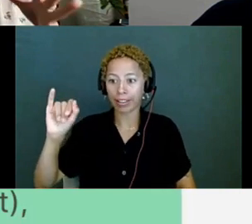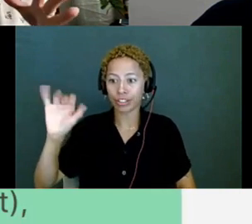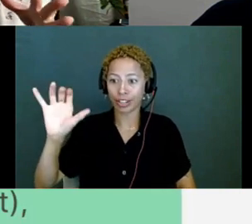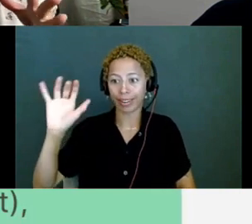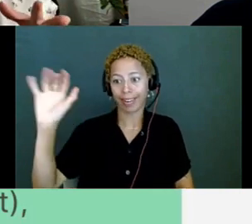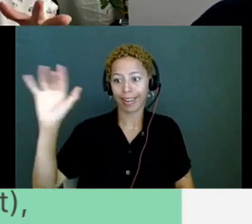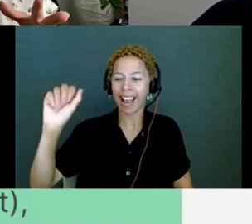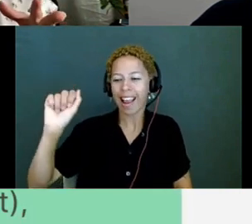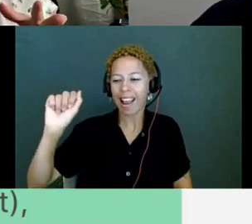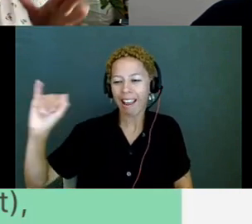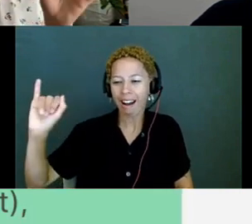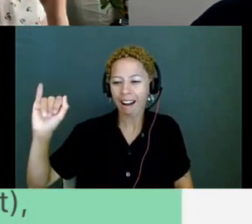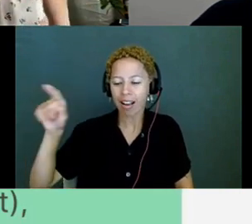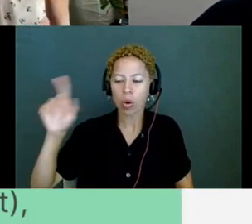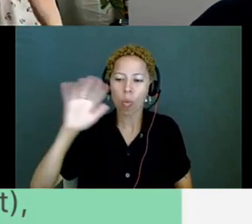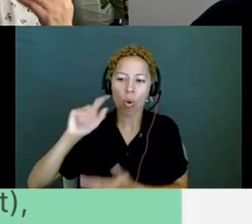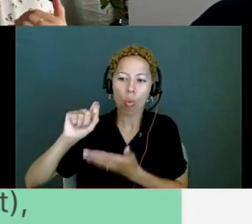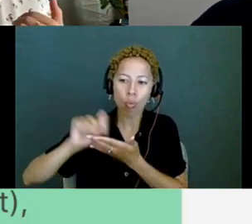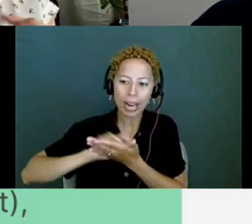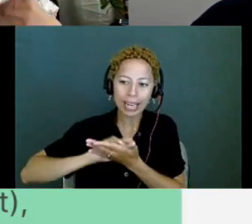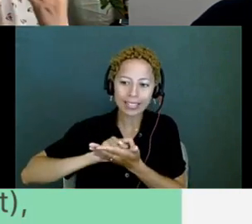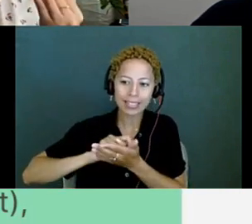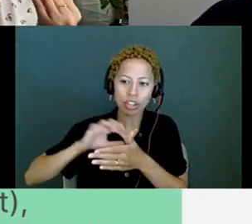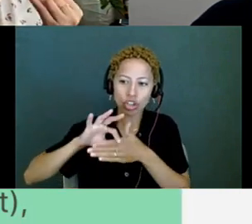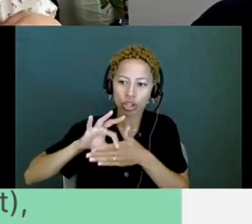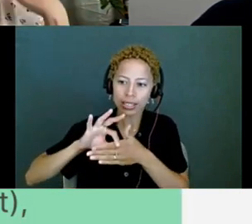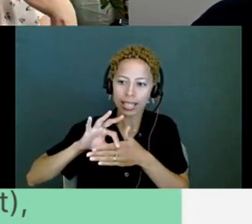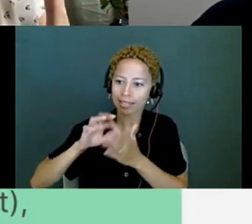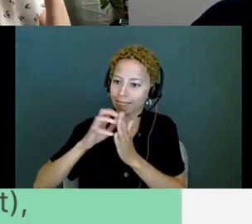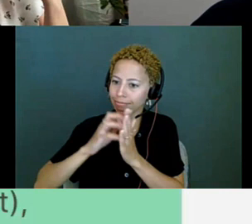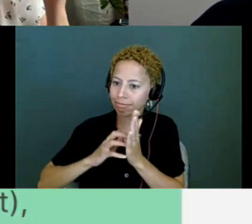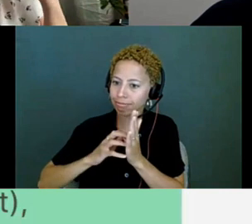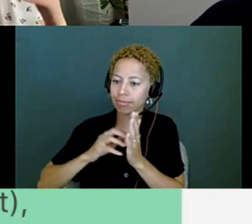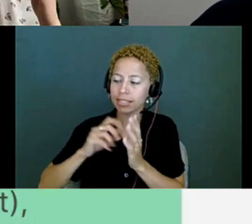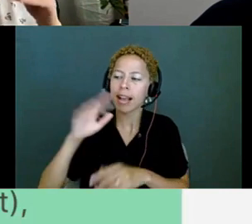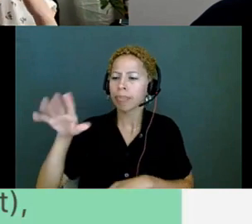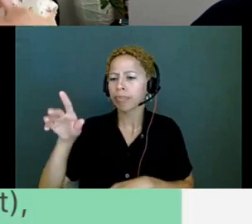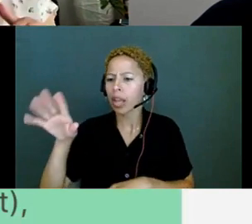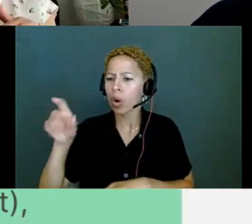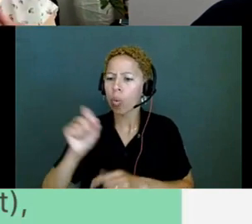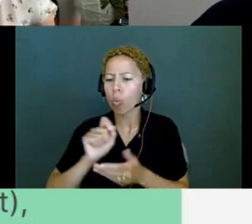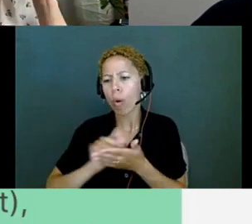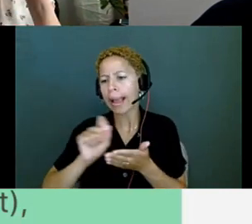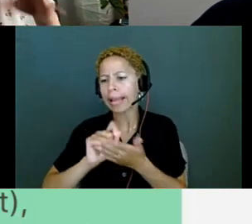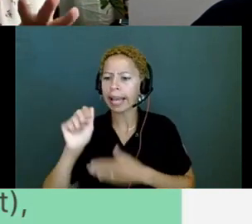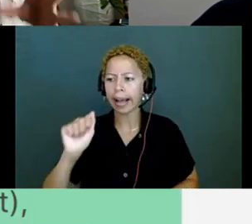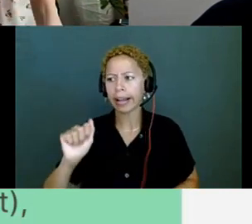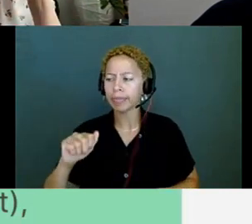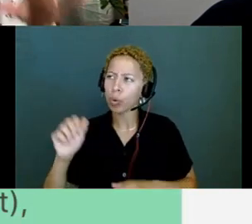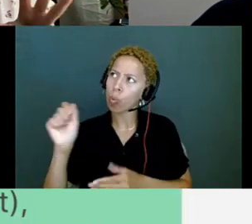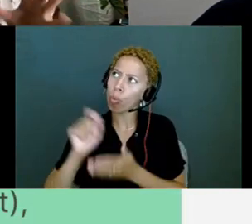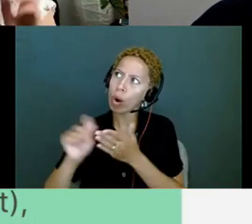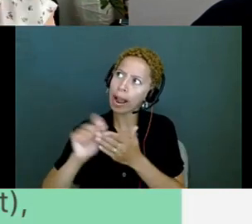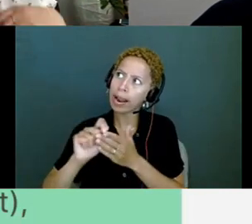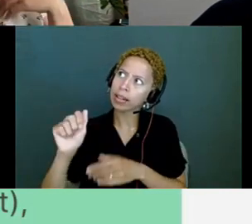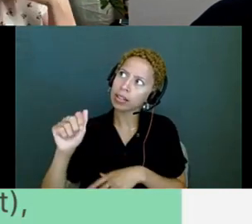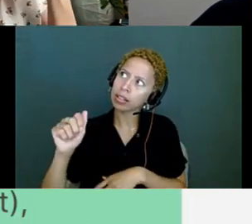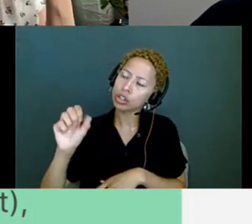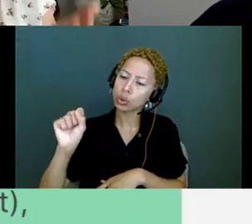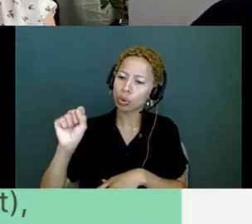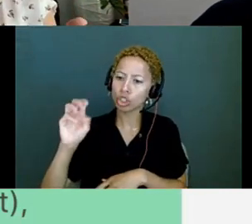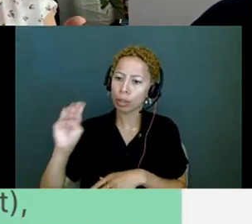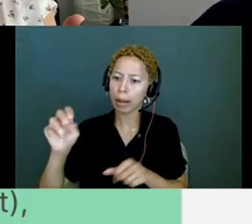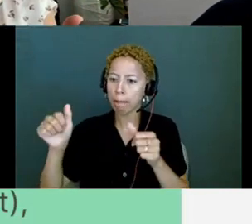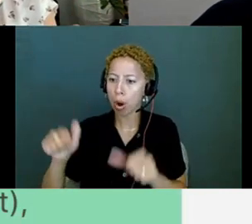will write content for you. So you can give it a few tips or questions, say, write a social media post about something, and